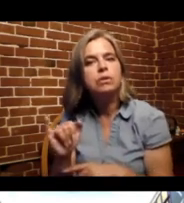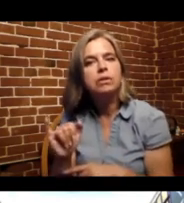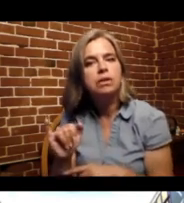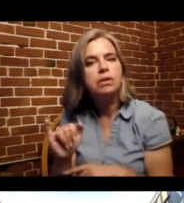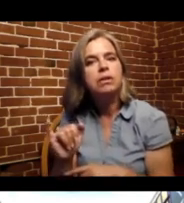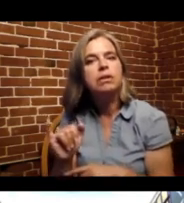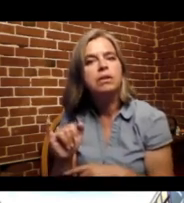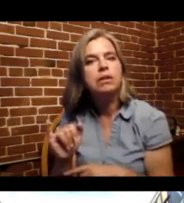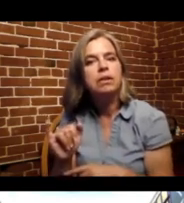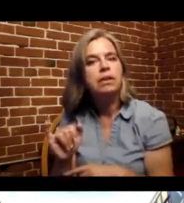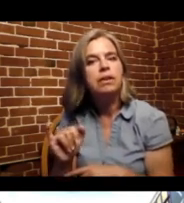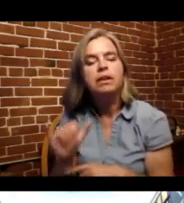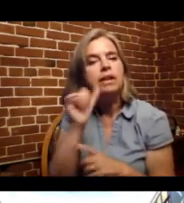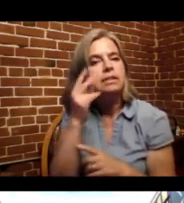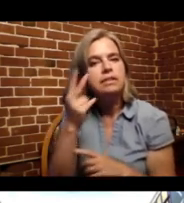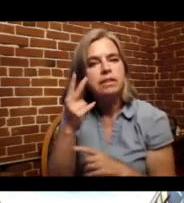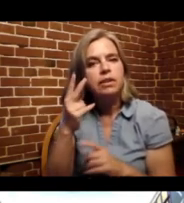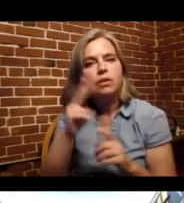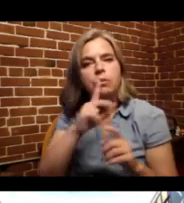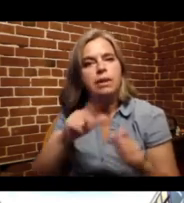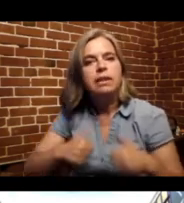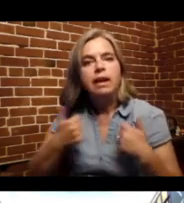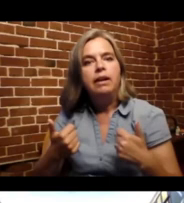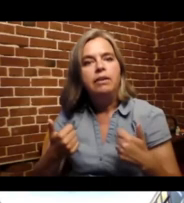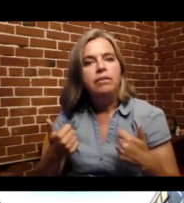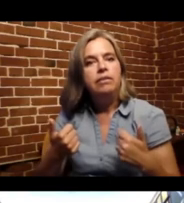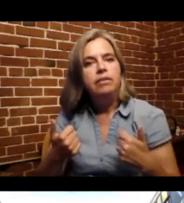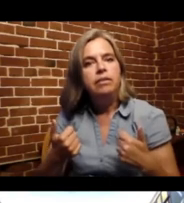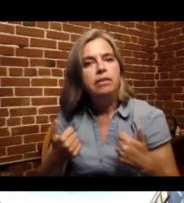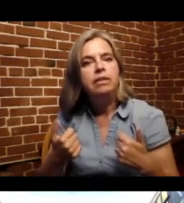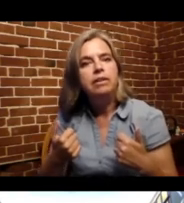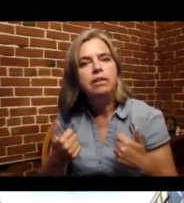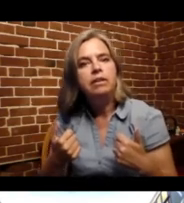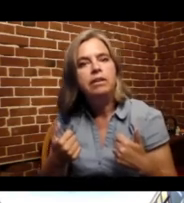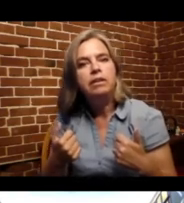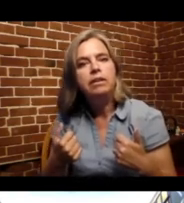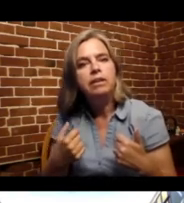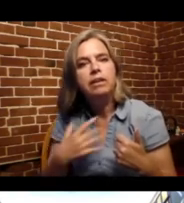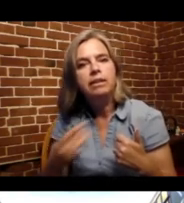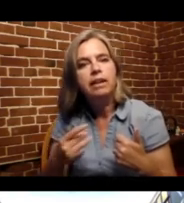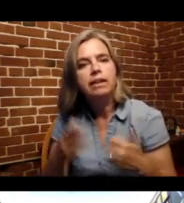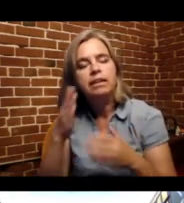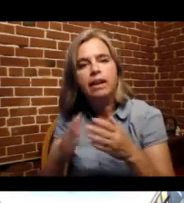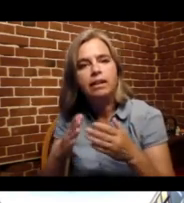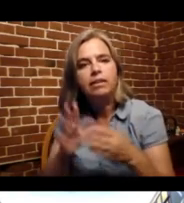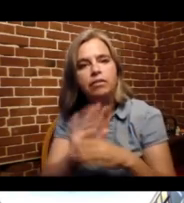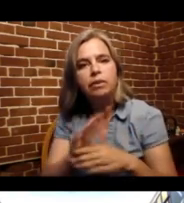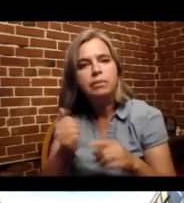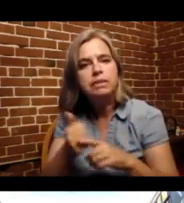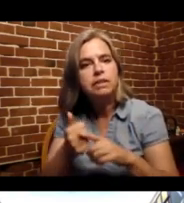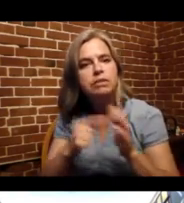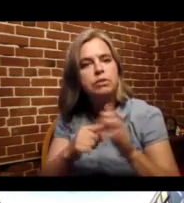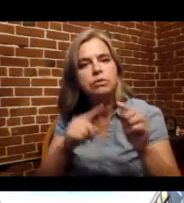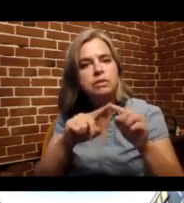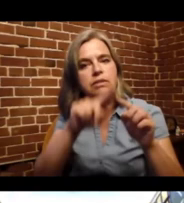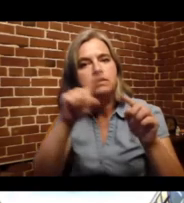real life. I really love how the infinity symbol kind of ends the film, and sort of showing kind of